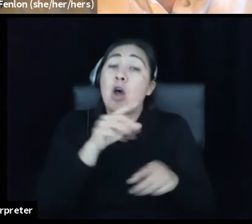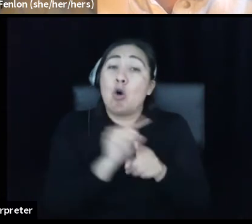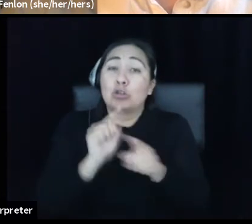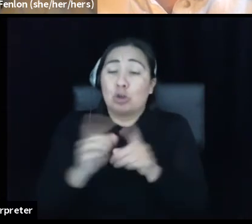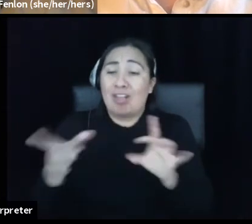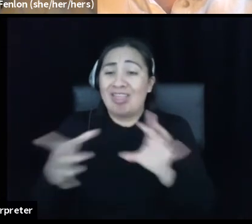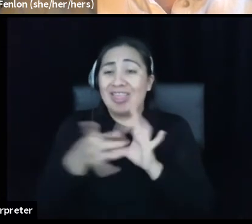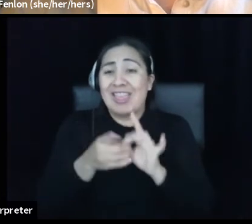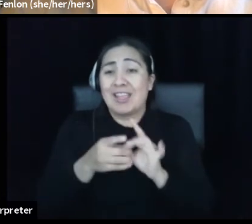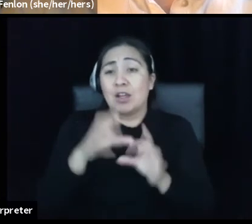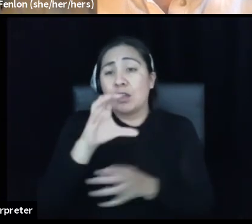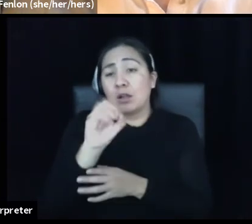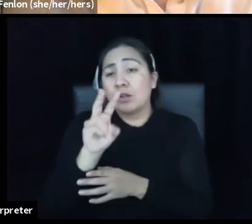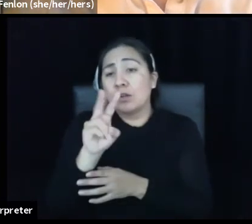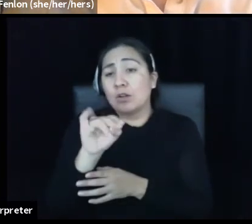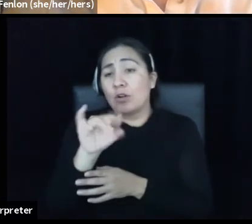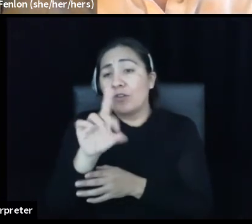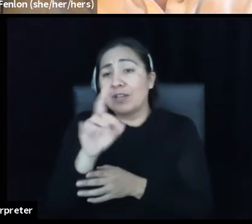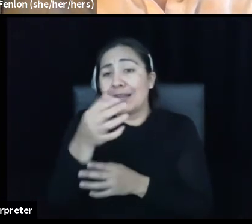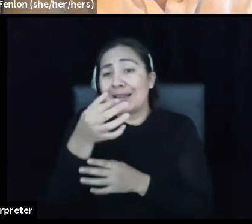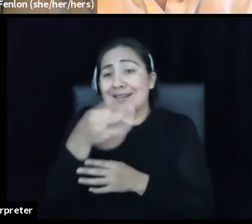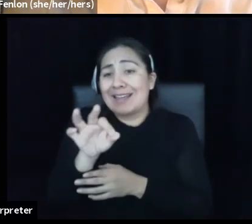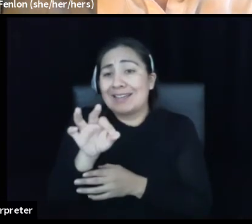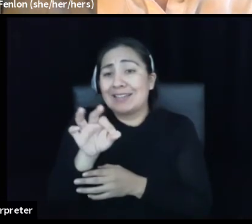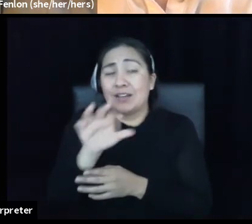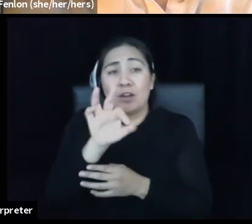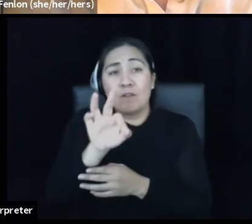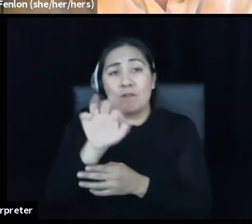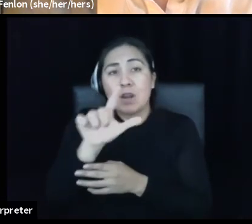COVID-19 Freelance Artist